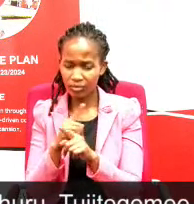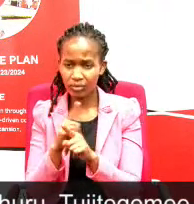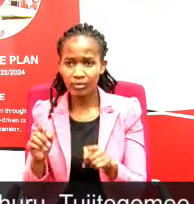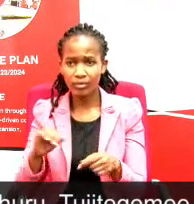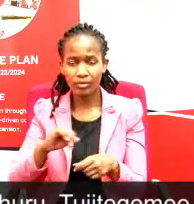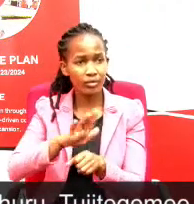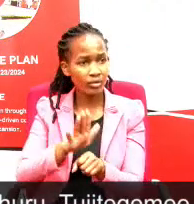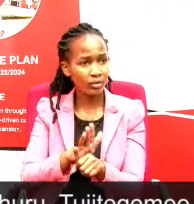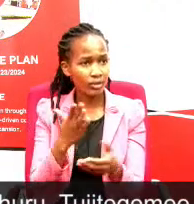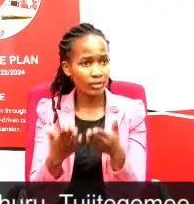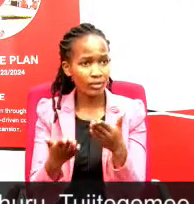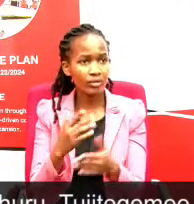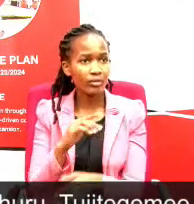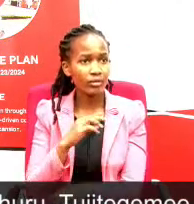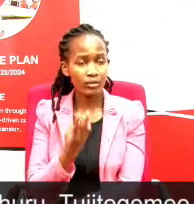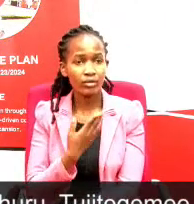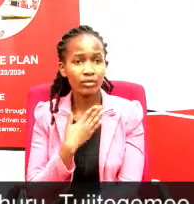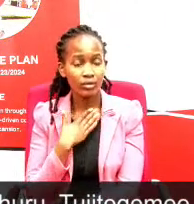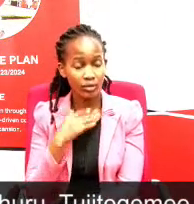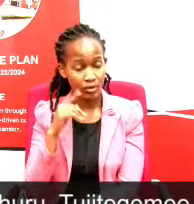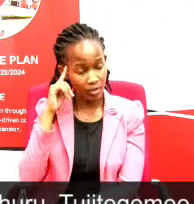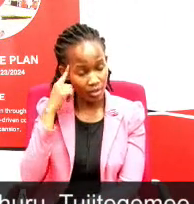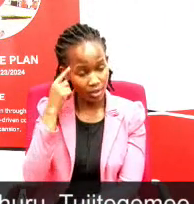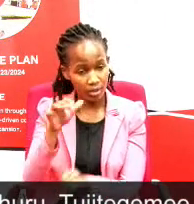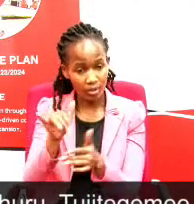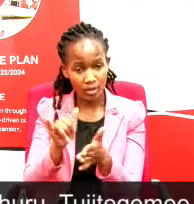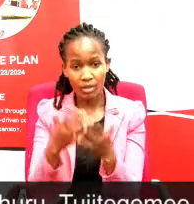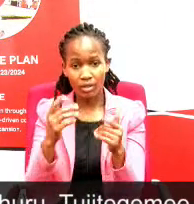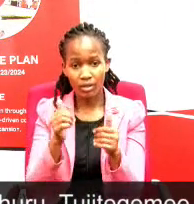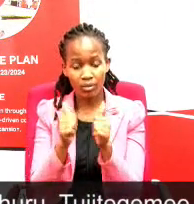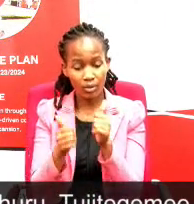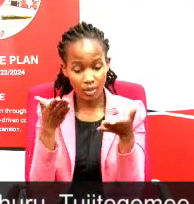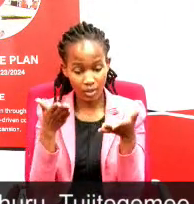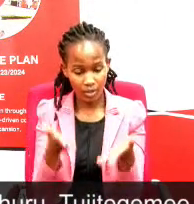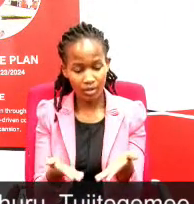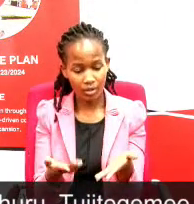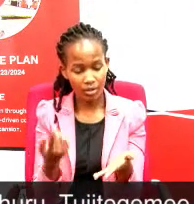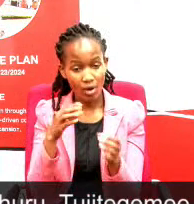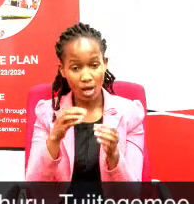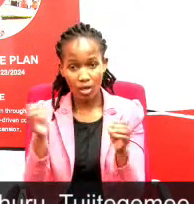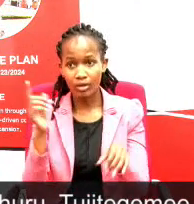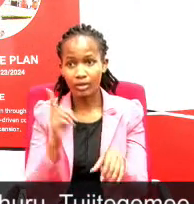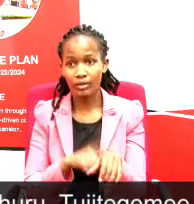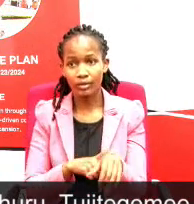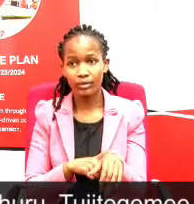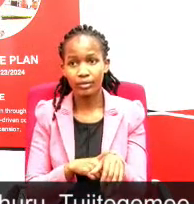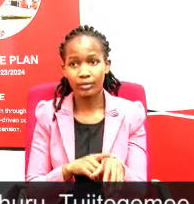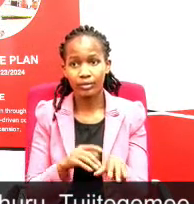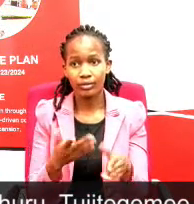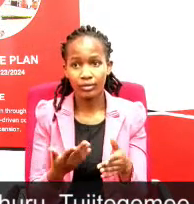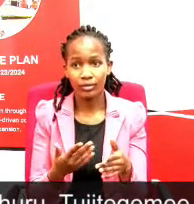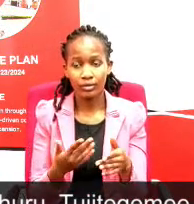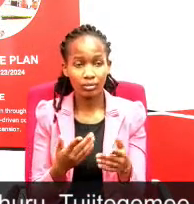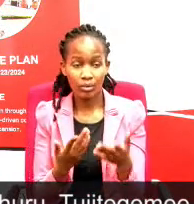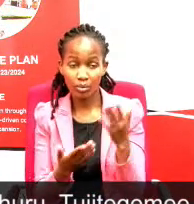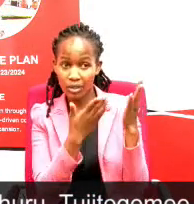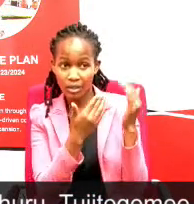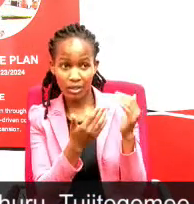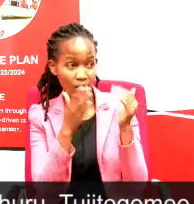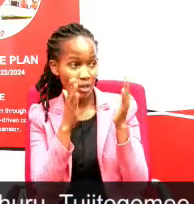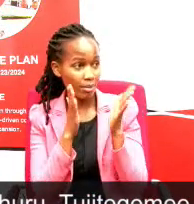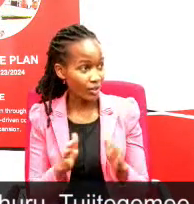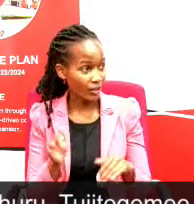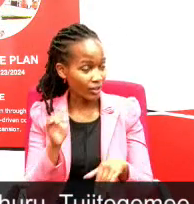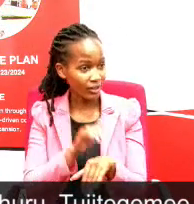COVID might be, we need to think about it as something that is here for quite a while, or at least until we hope somebody does